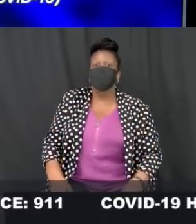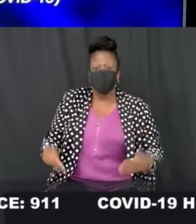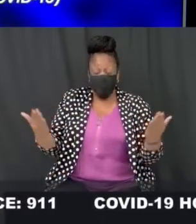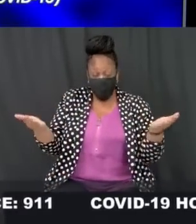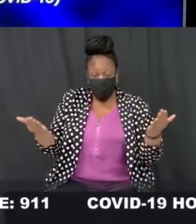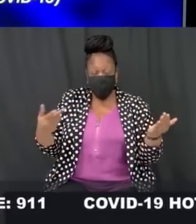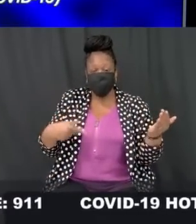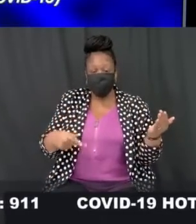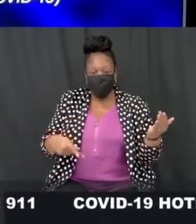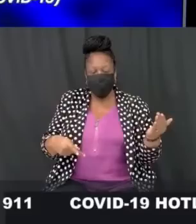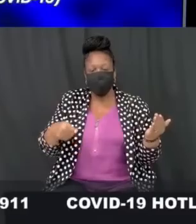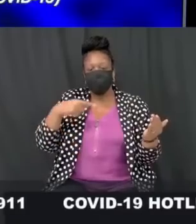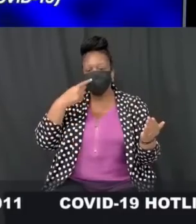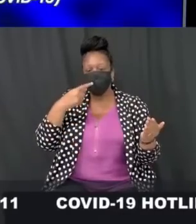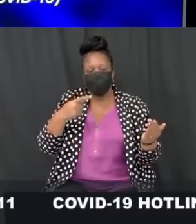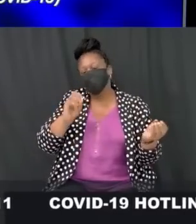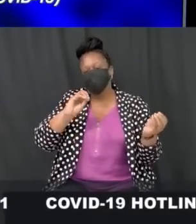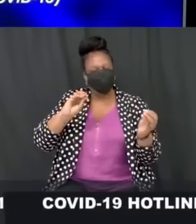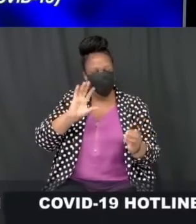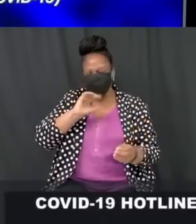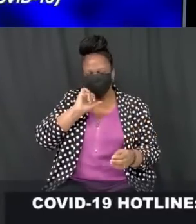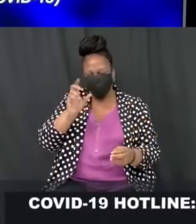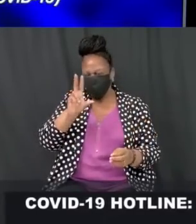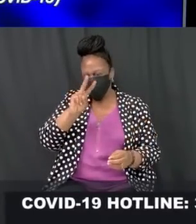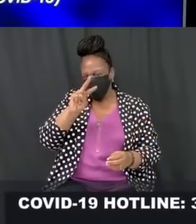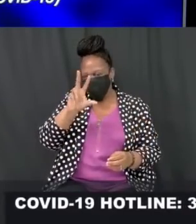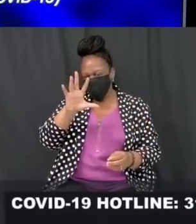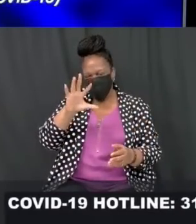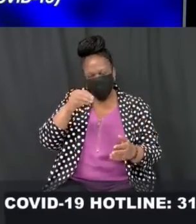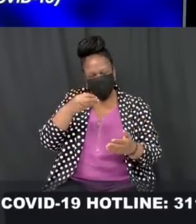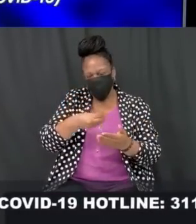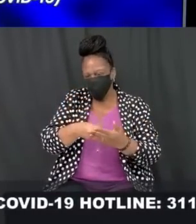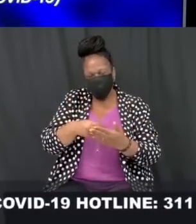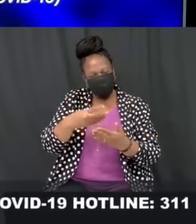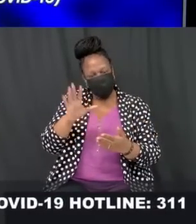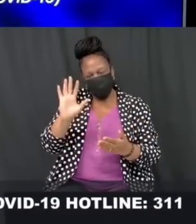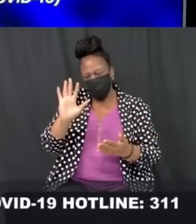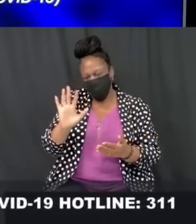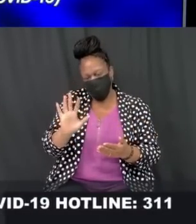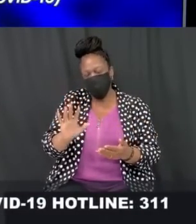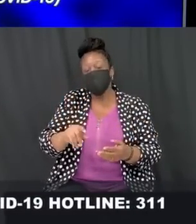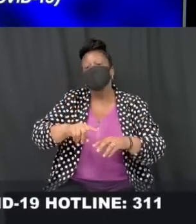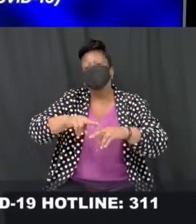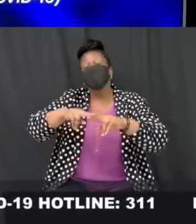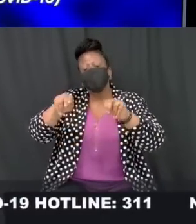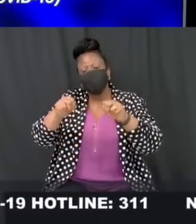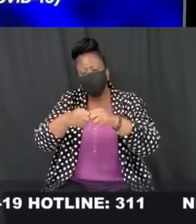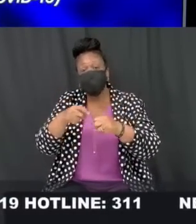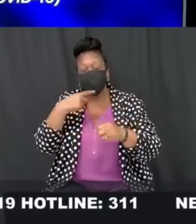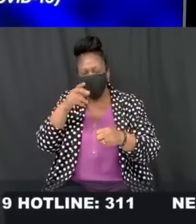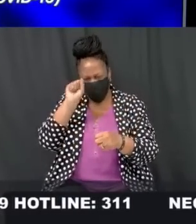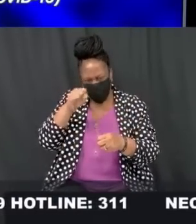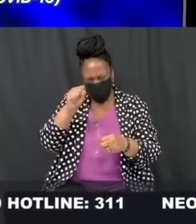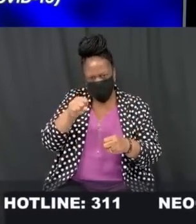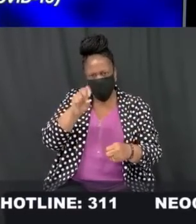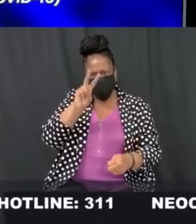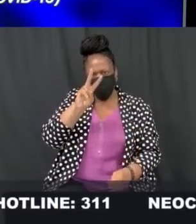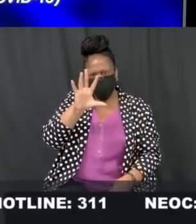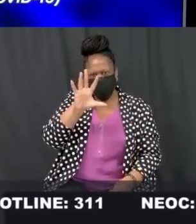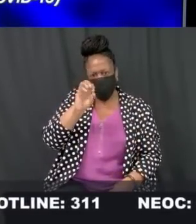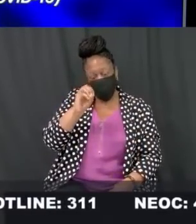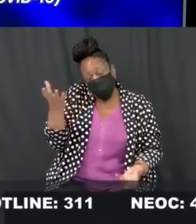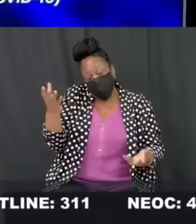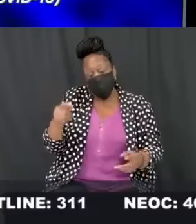them with their resources, because it requires a lot of resources, then that's a situation that they can